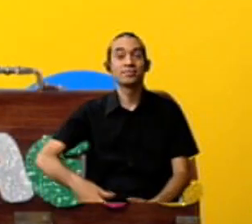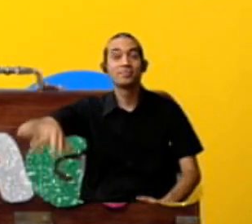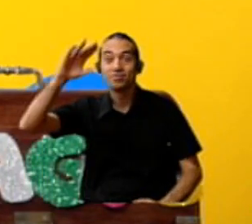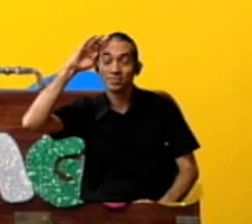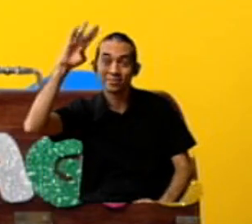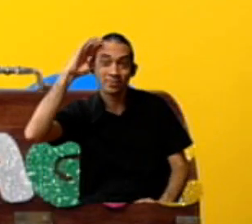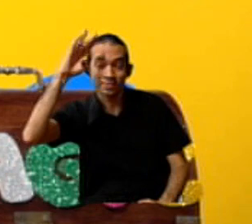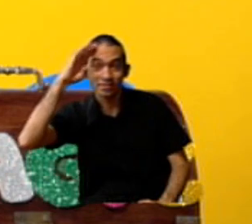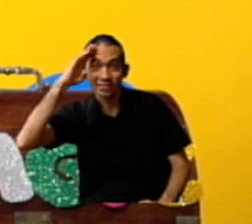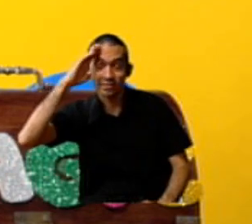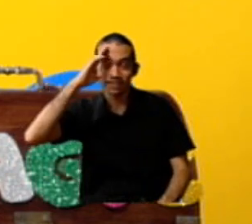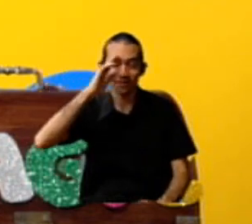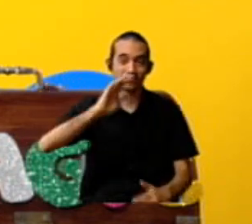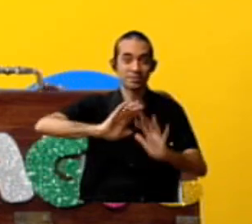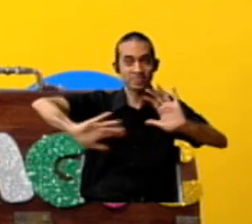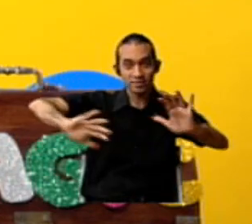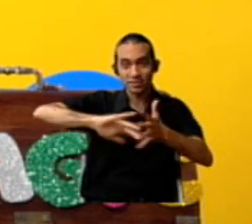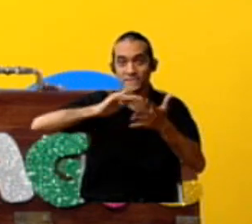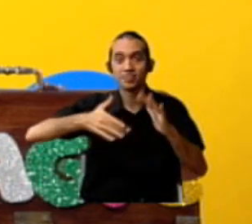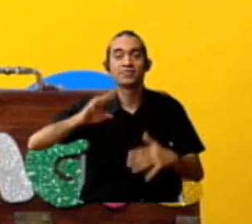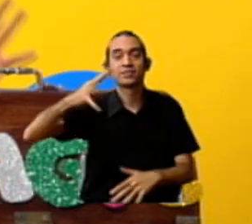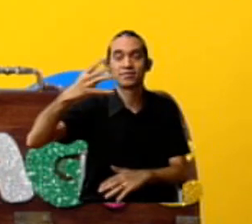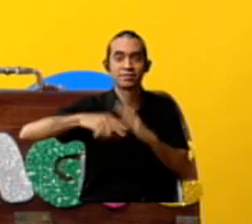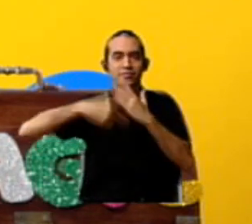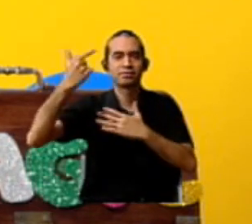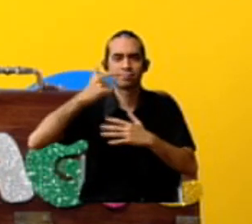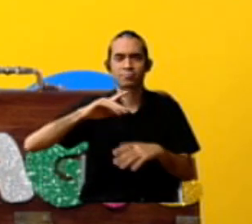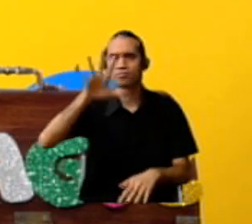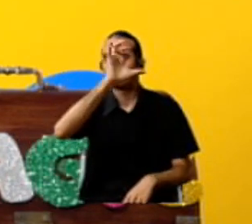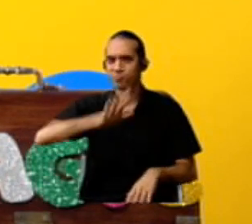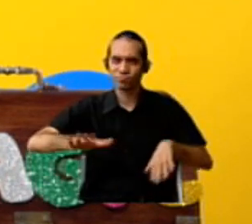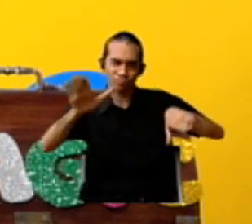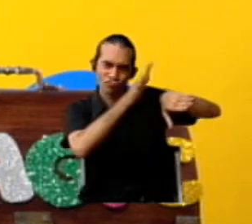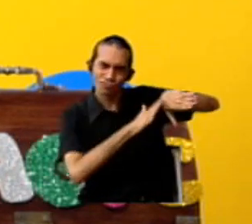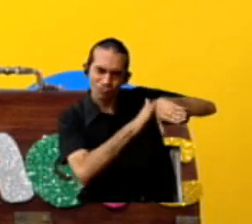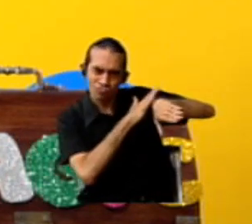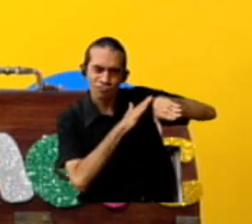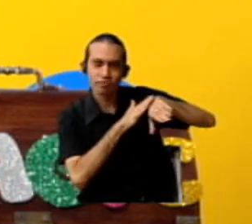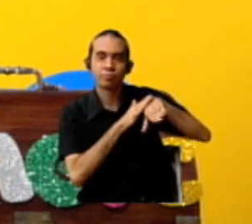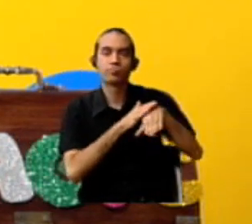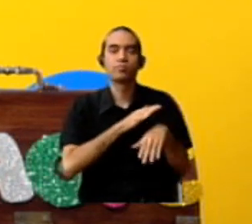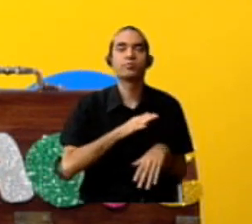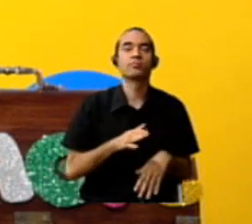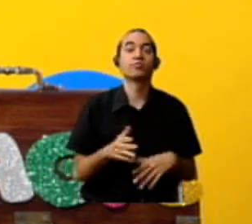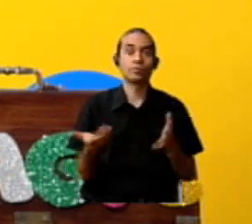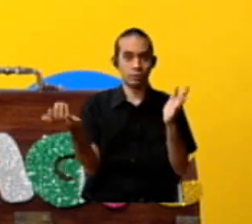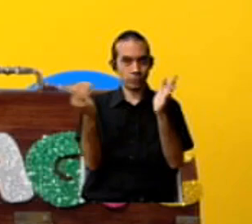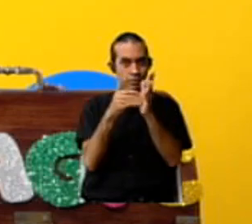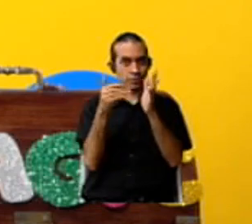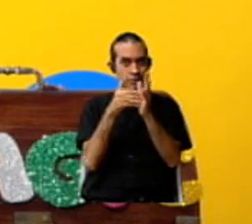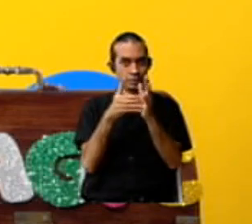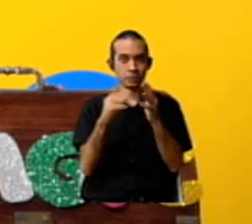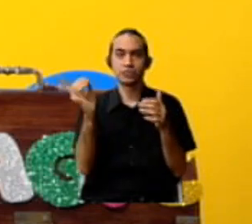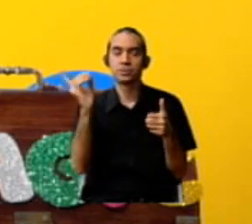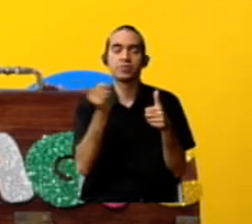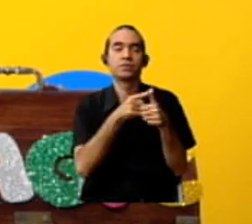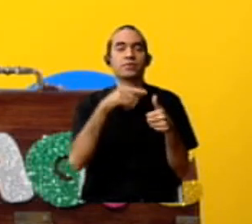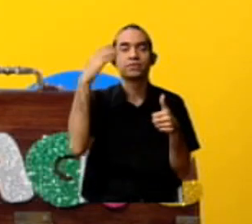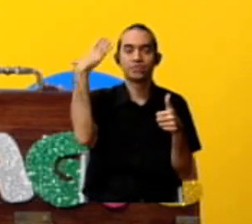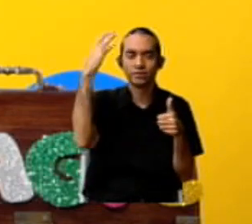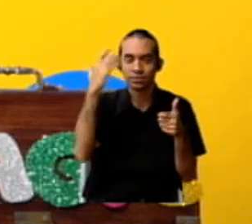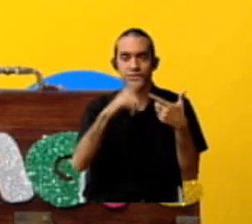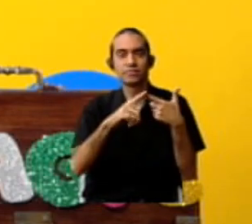Hello, fourth grade students from all over Costa Rica. Once again, students from